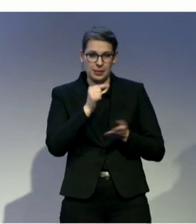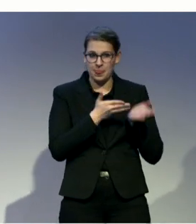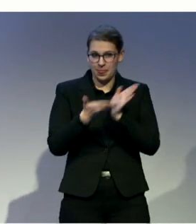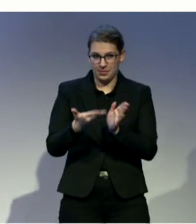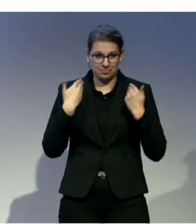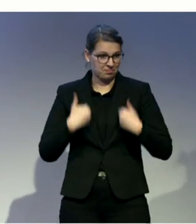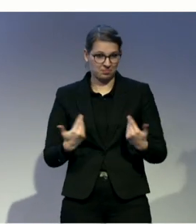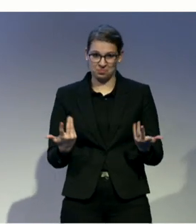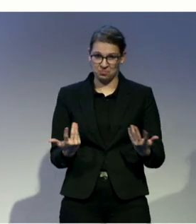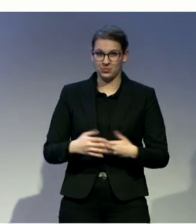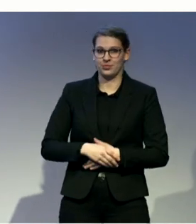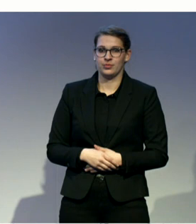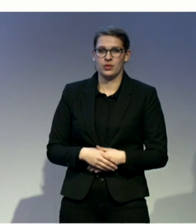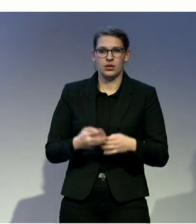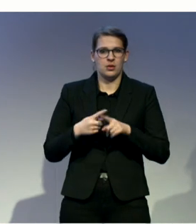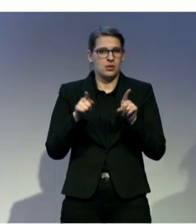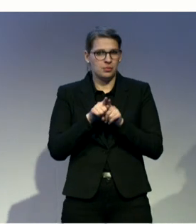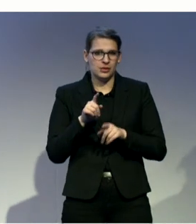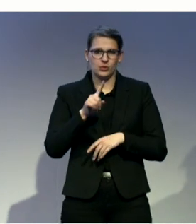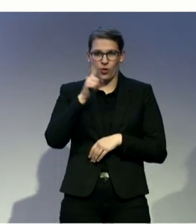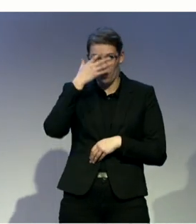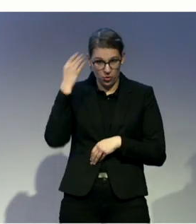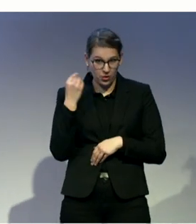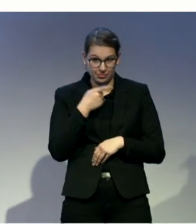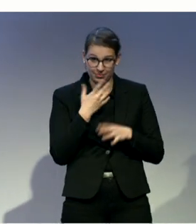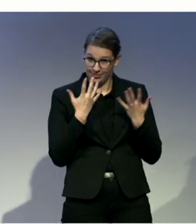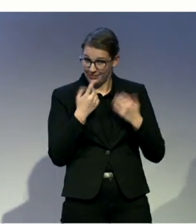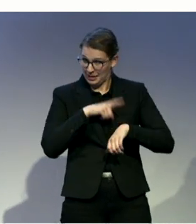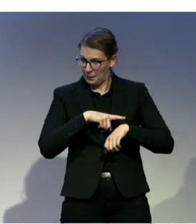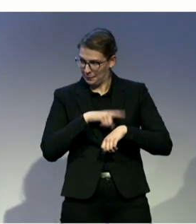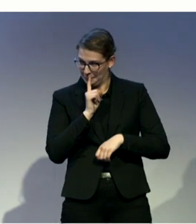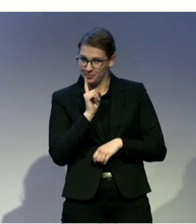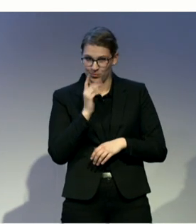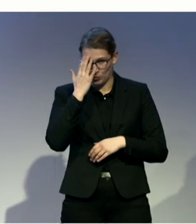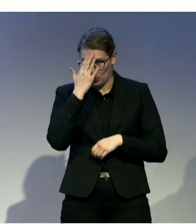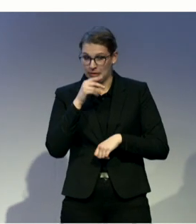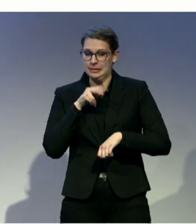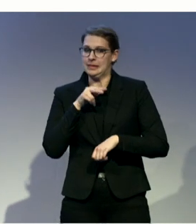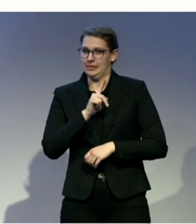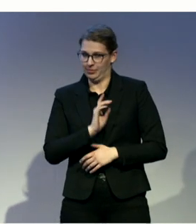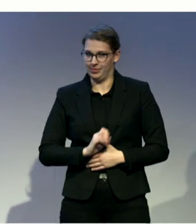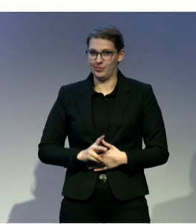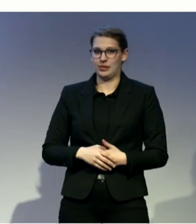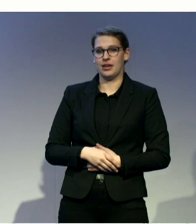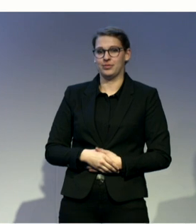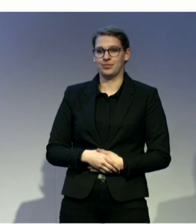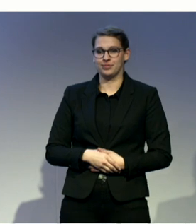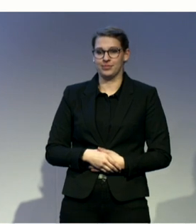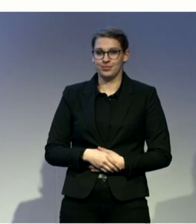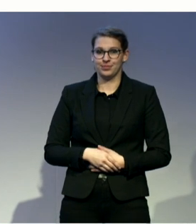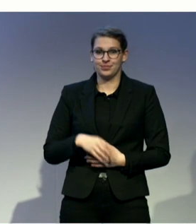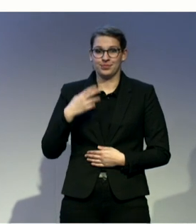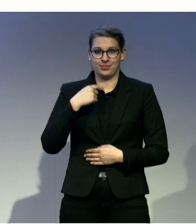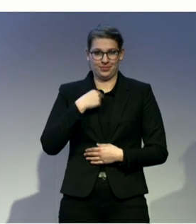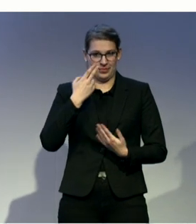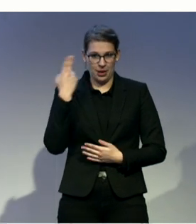flashy lights in front of you. So please, would like to hear from you. I'm Anna Kudiyarova from Almaty,